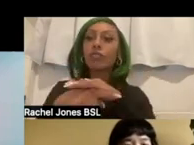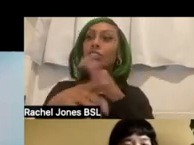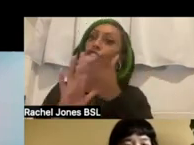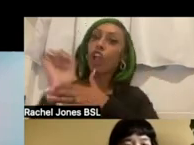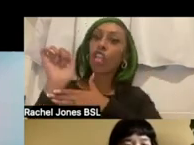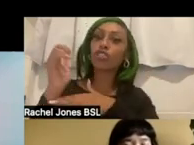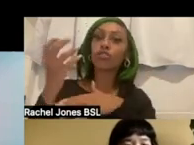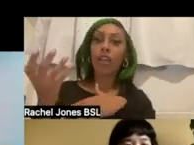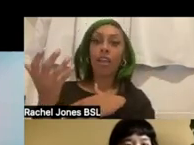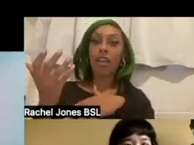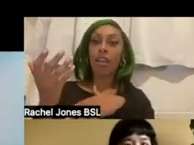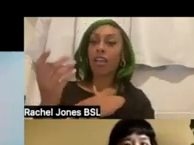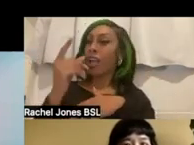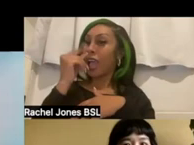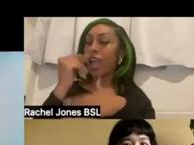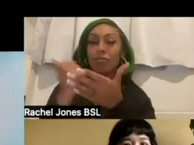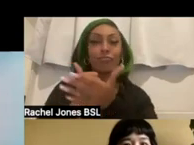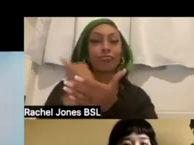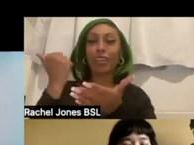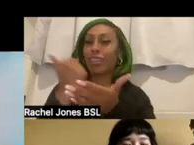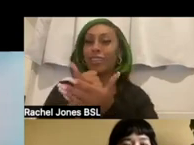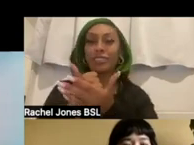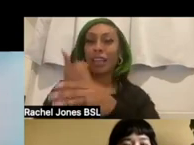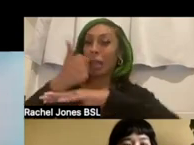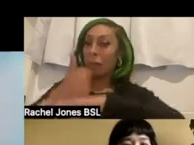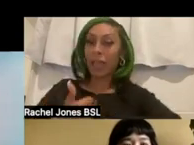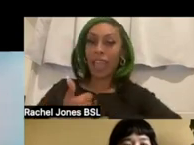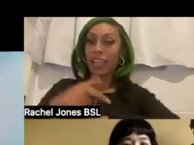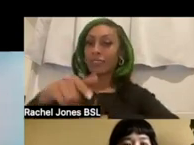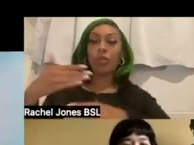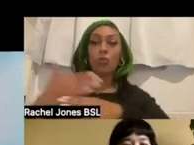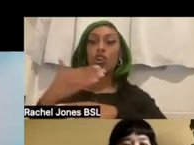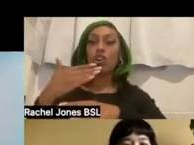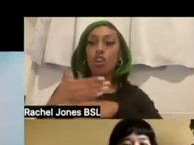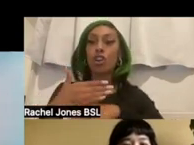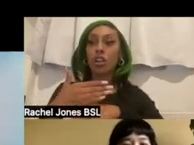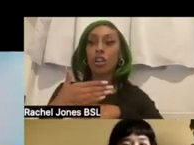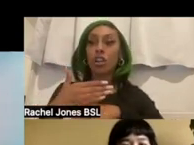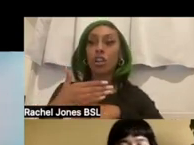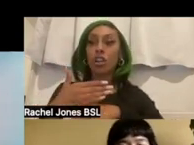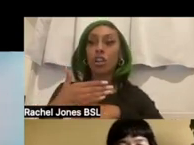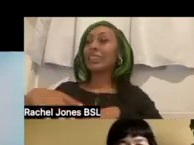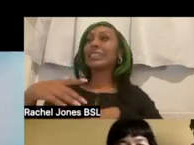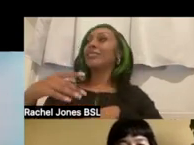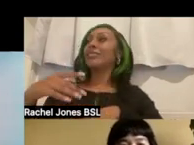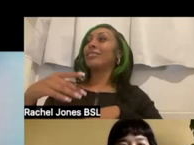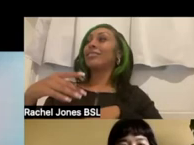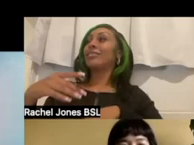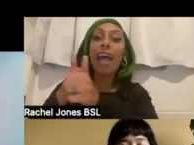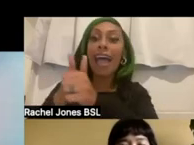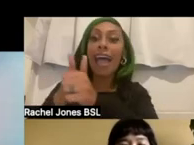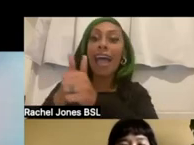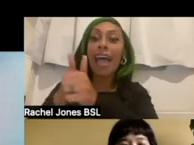brilliant base for this work. We need, I think, to advocate for digital access to academic